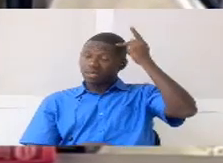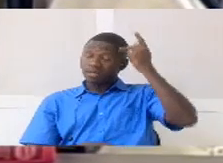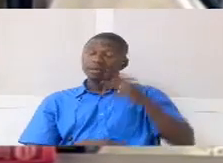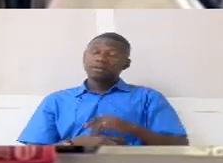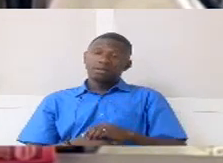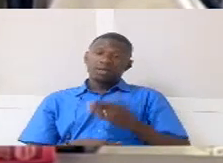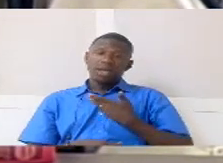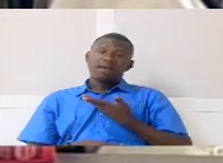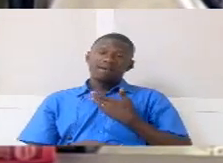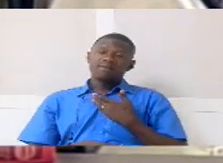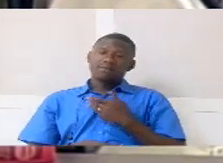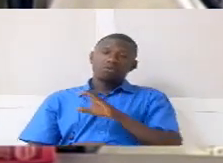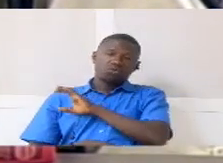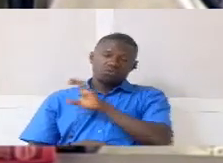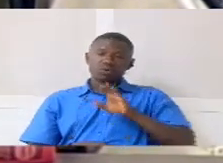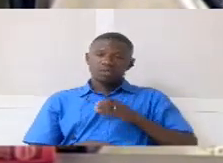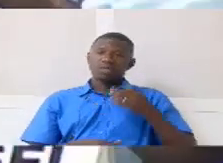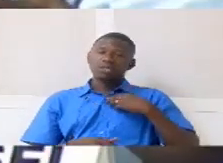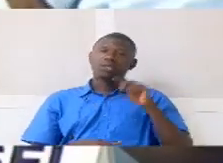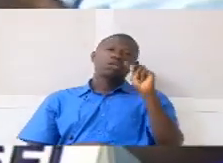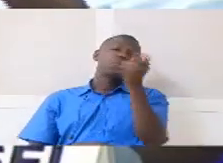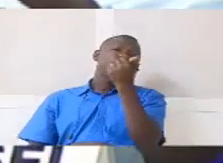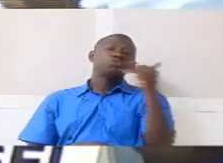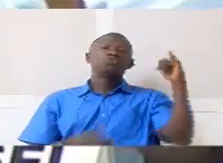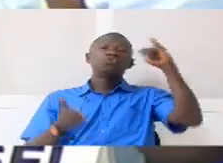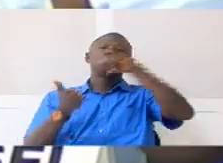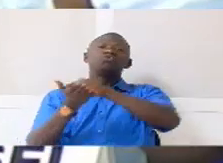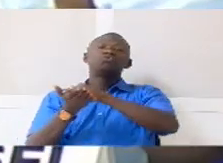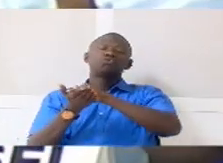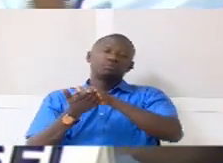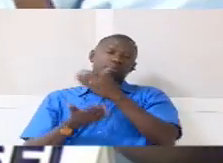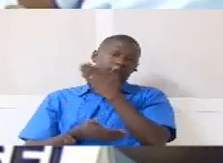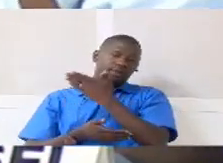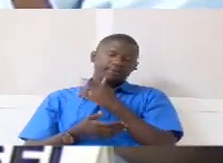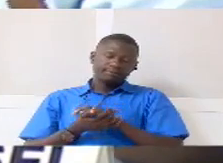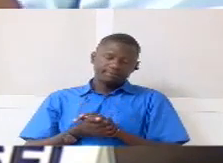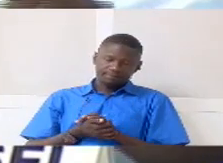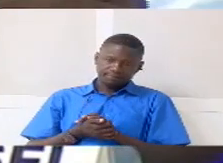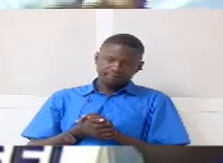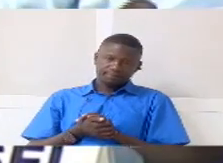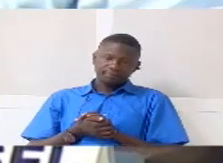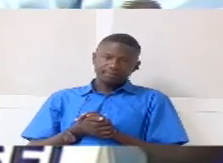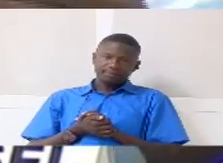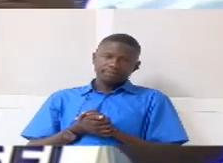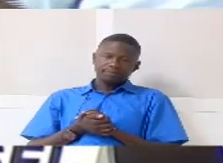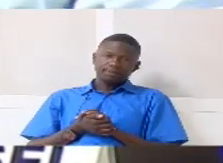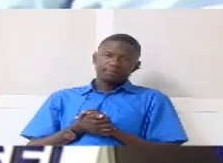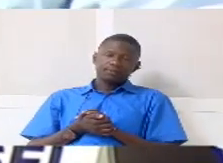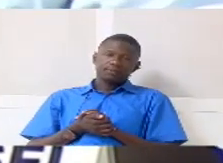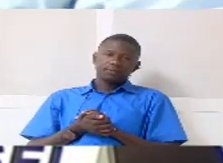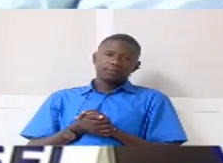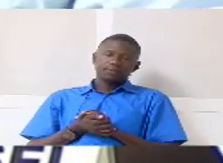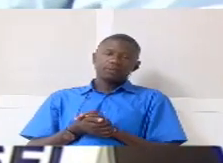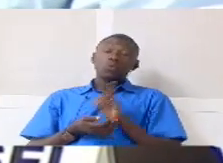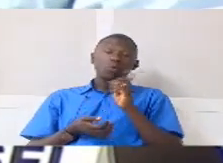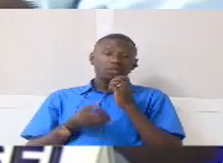He has another compound in New Yundum. So in a sense, what you are telling us is that people were admitted